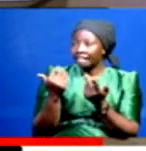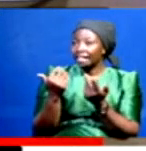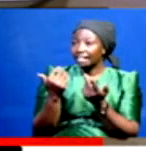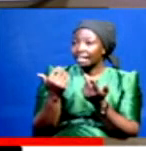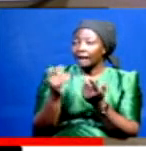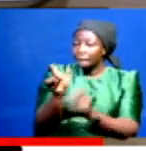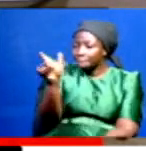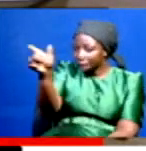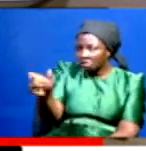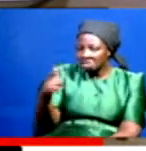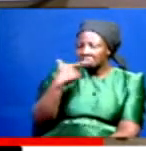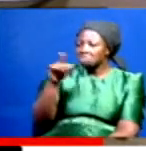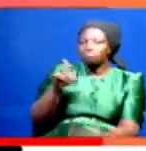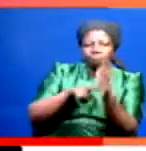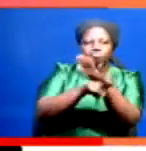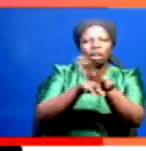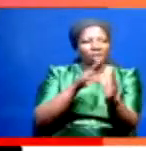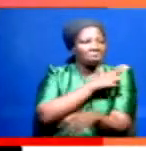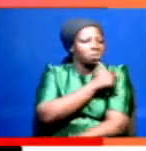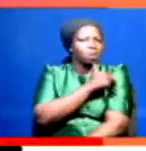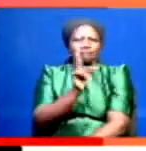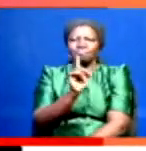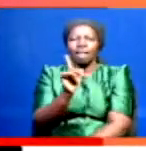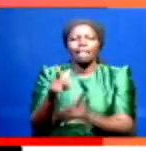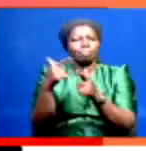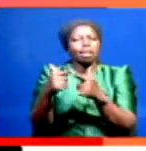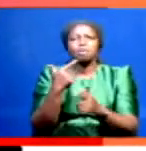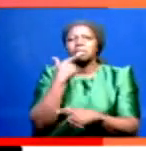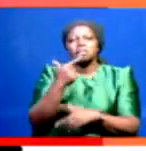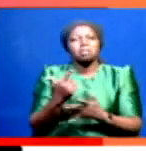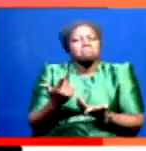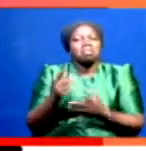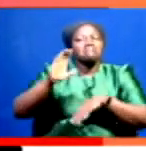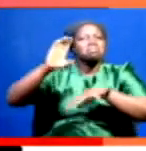person has said, don't go to hospital, then we say that churches are anti-hospital.